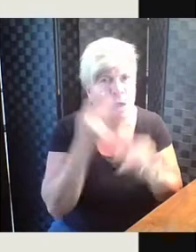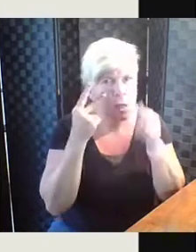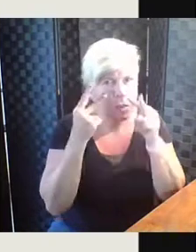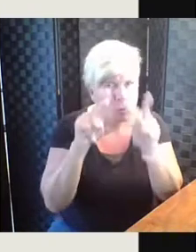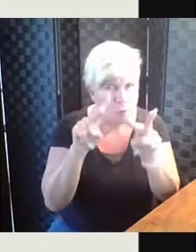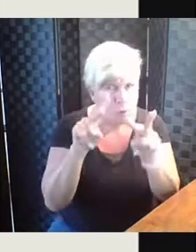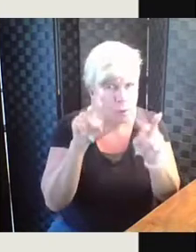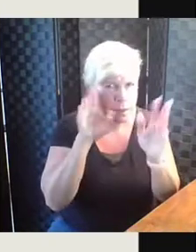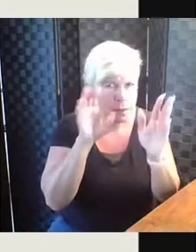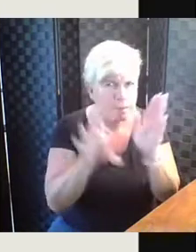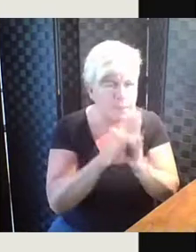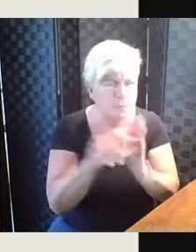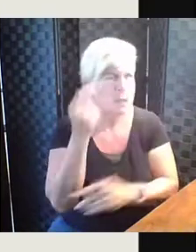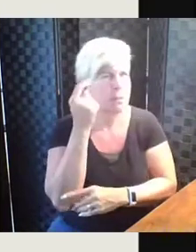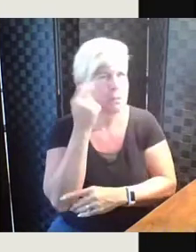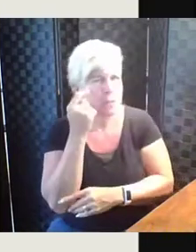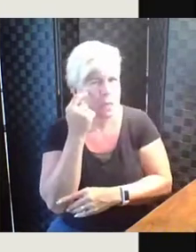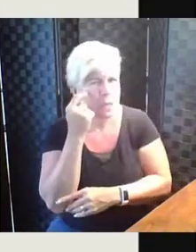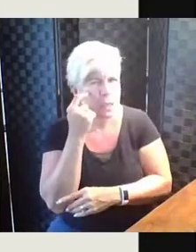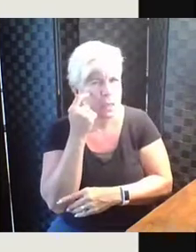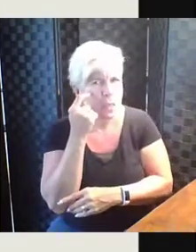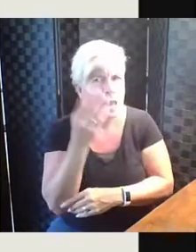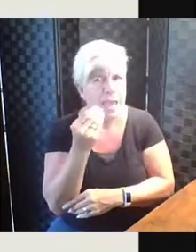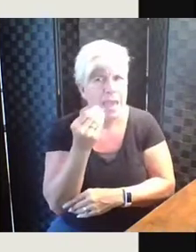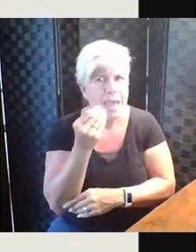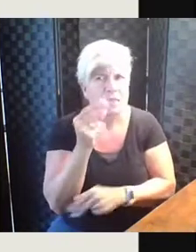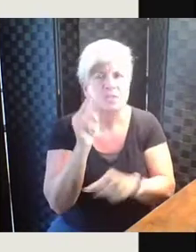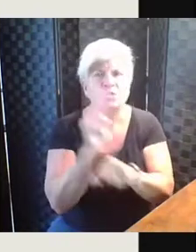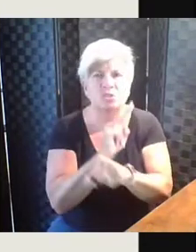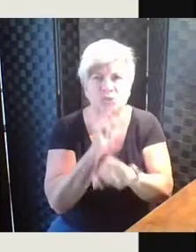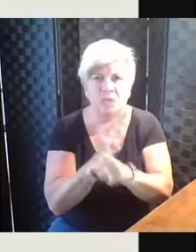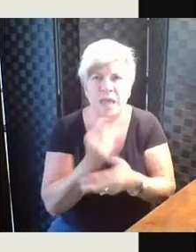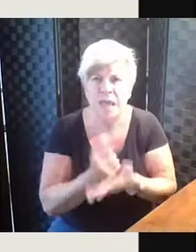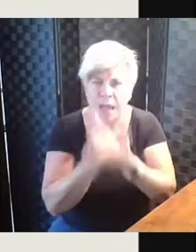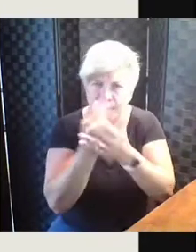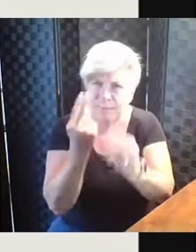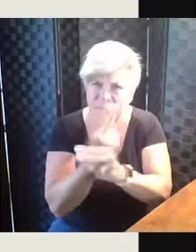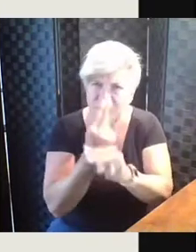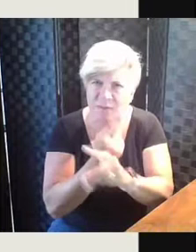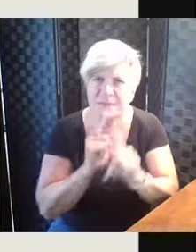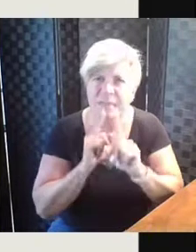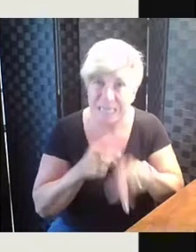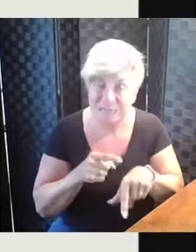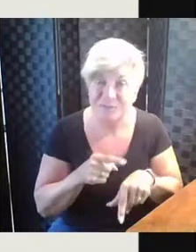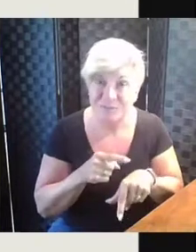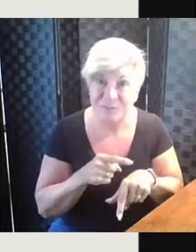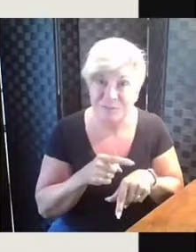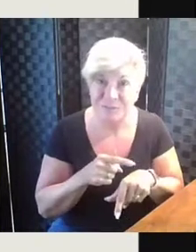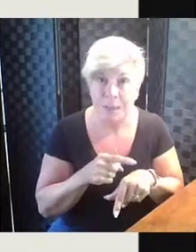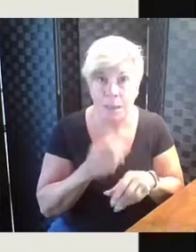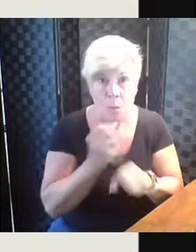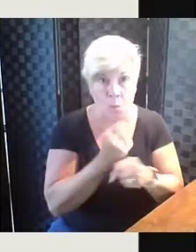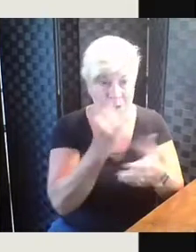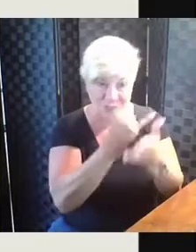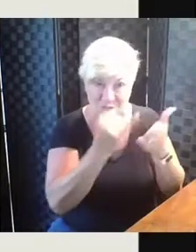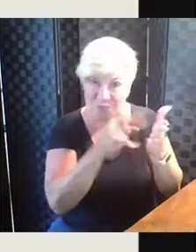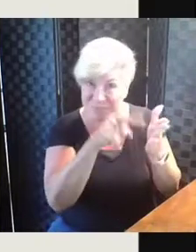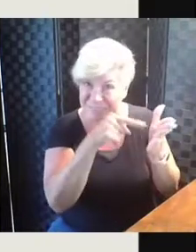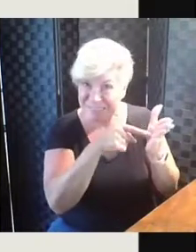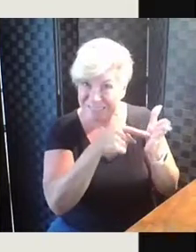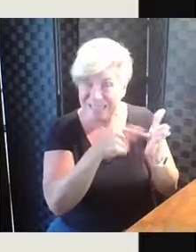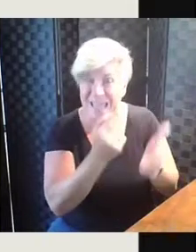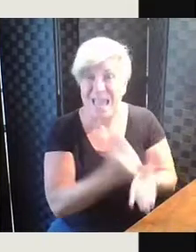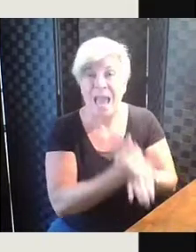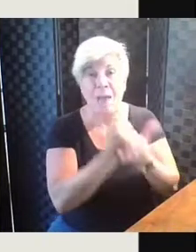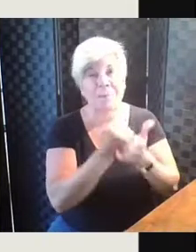look at the model, think about it, and then use it to help you get the answer. We made this model to make